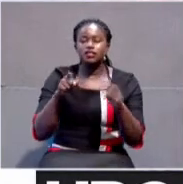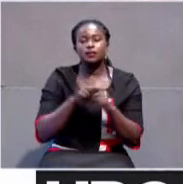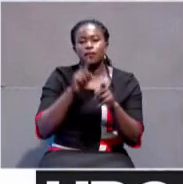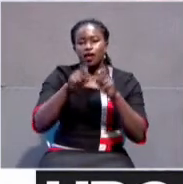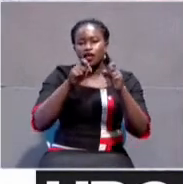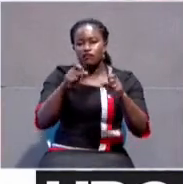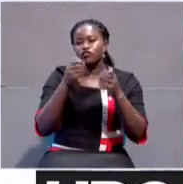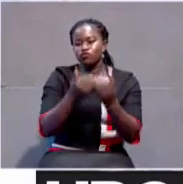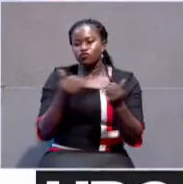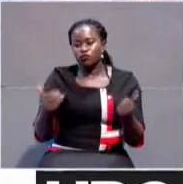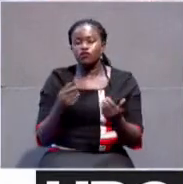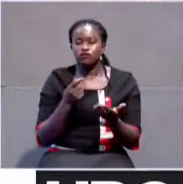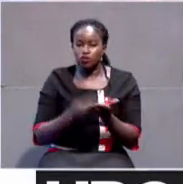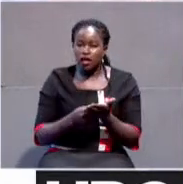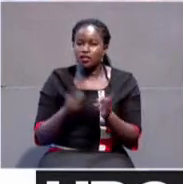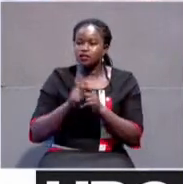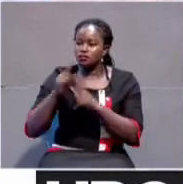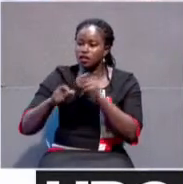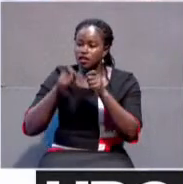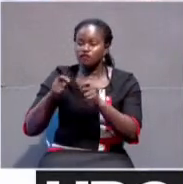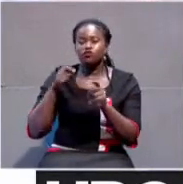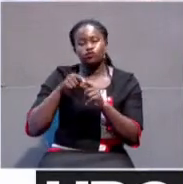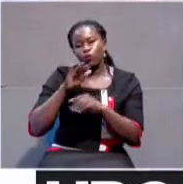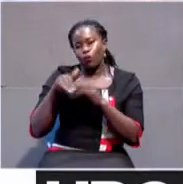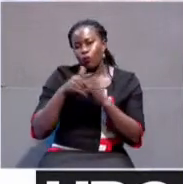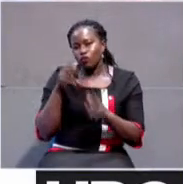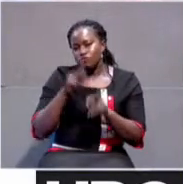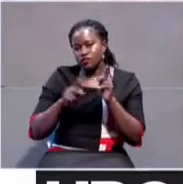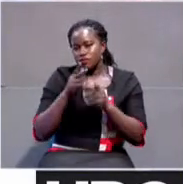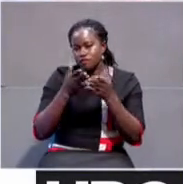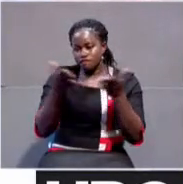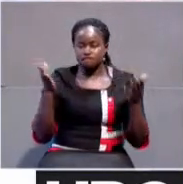Uganda. This is the gift to everybody.